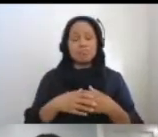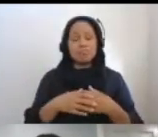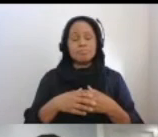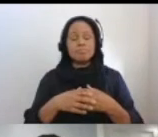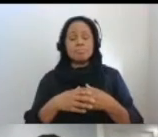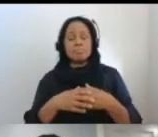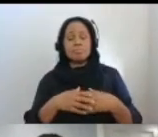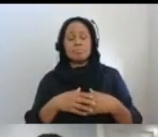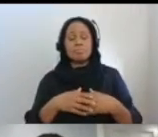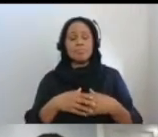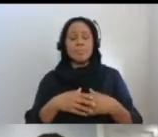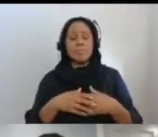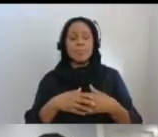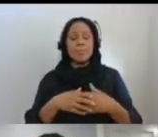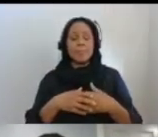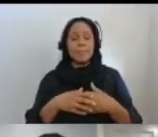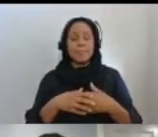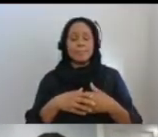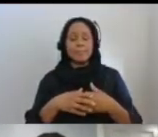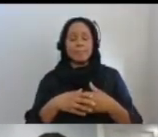Other things such as,